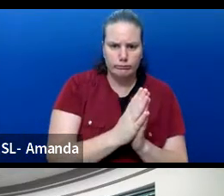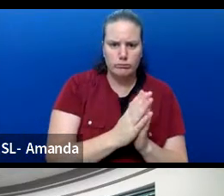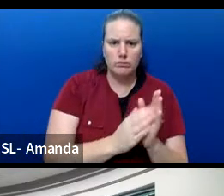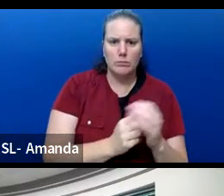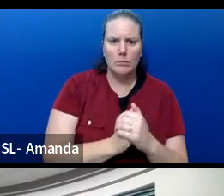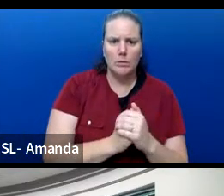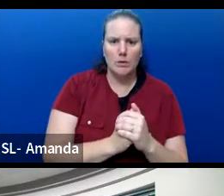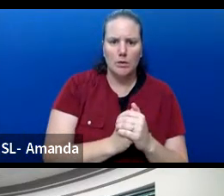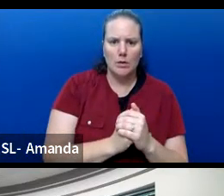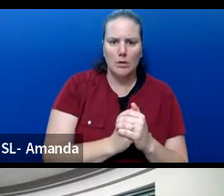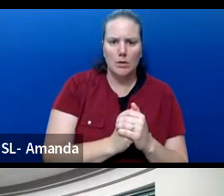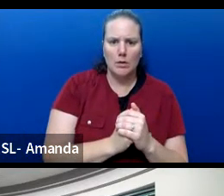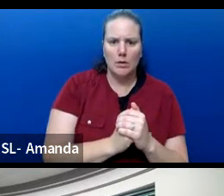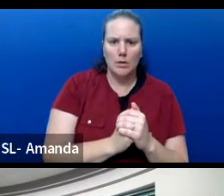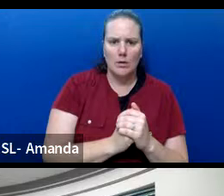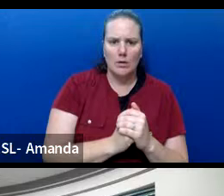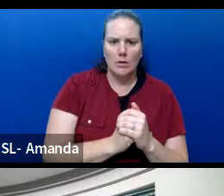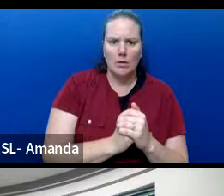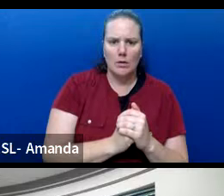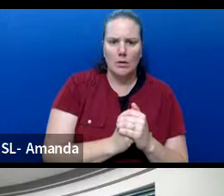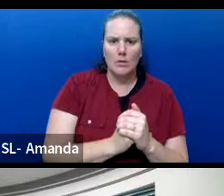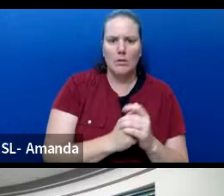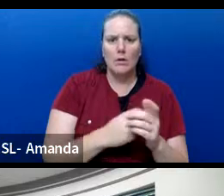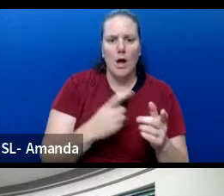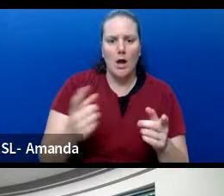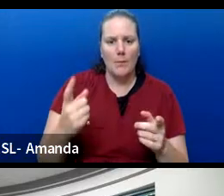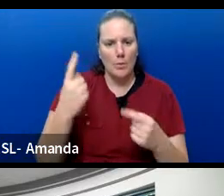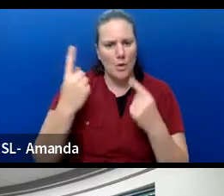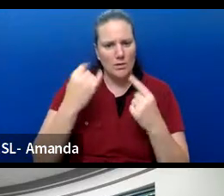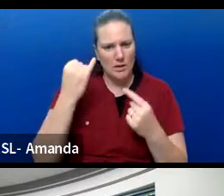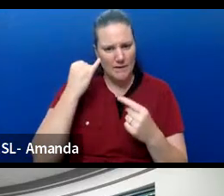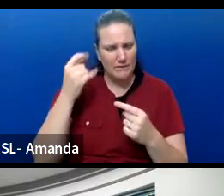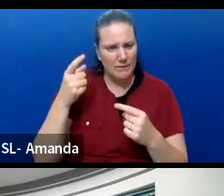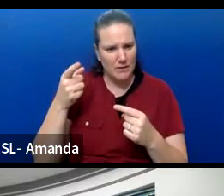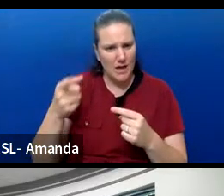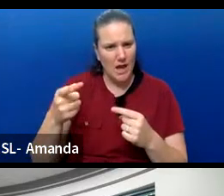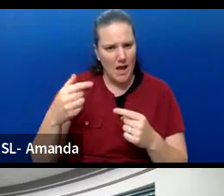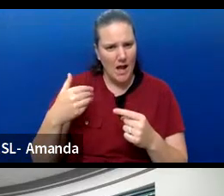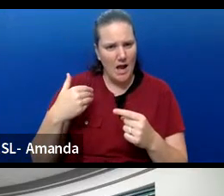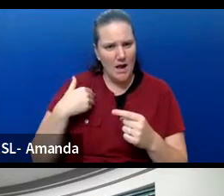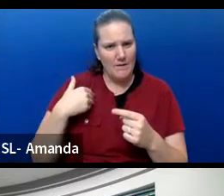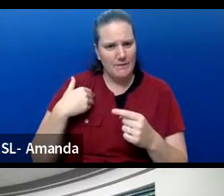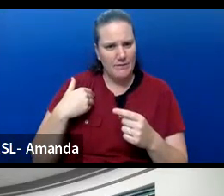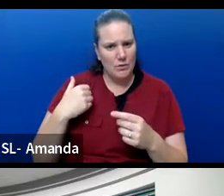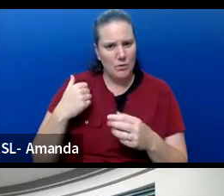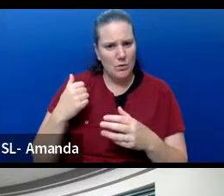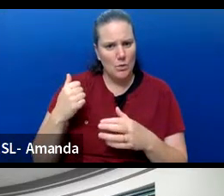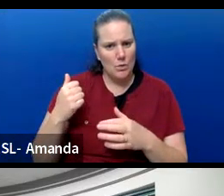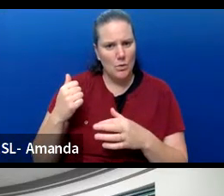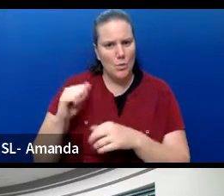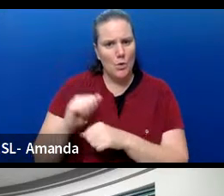are met. Is there work being put into a visual representation of